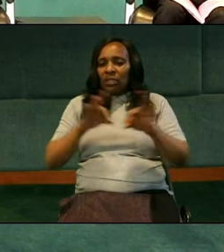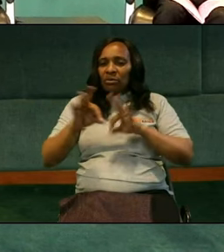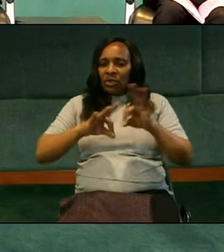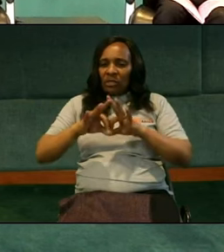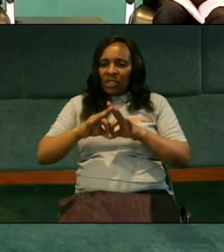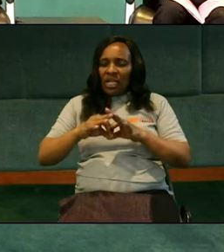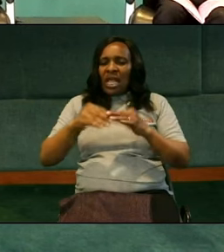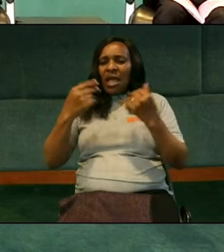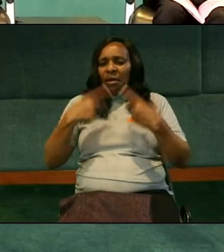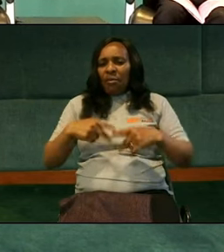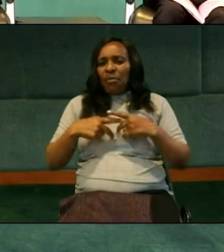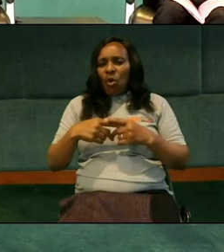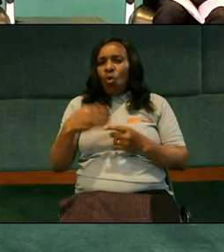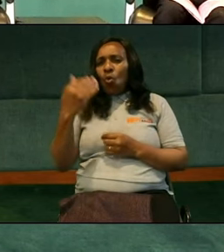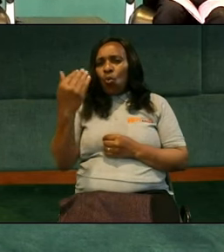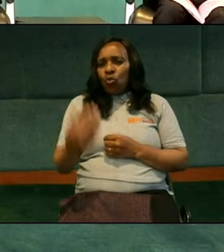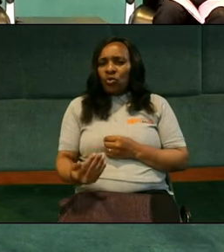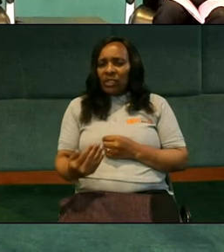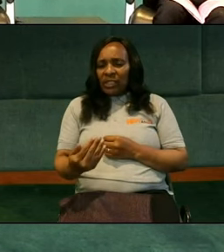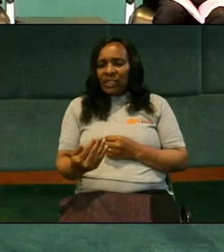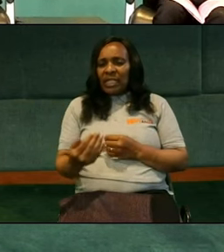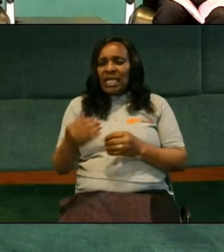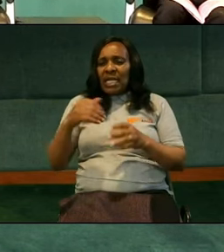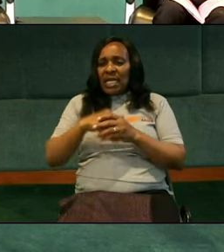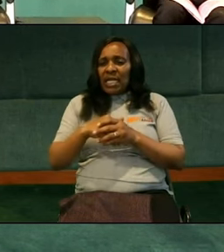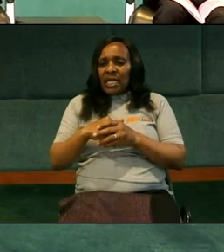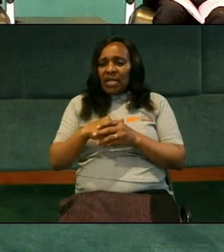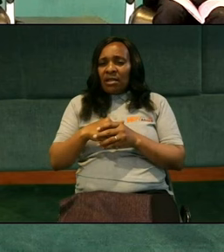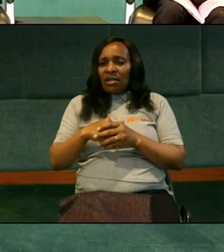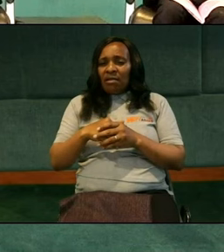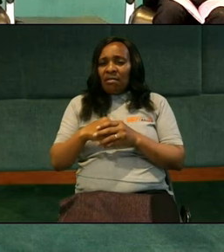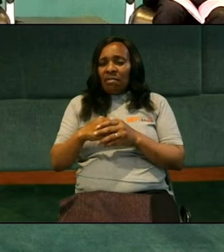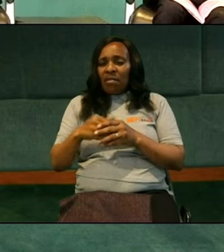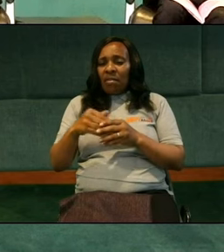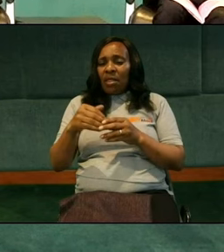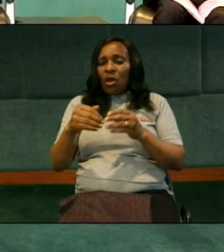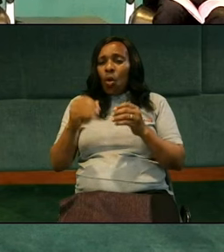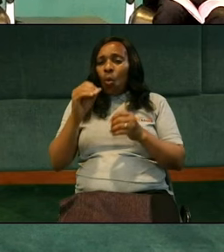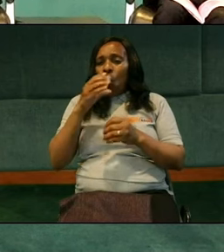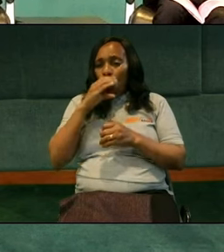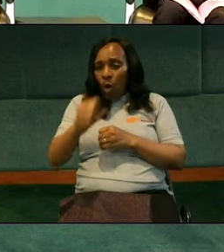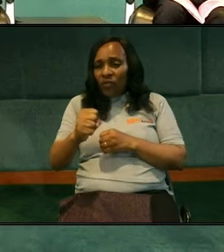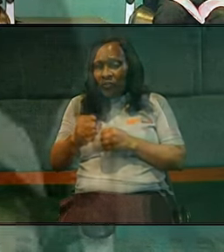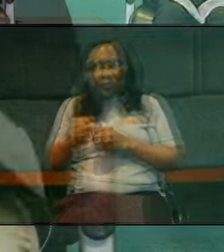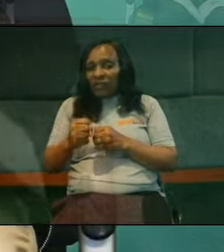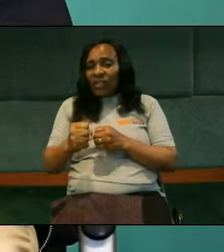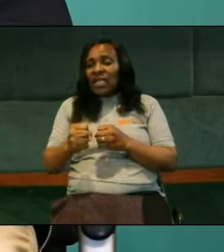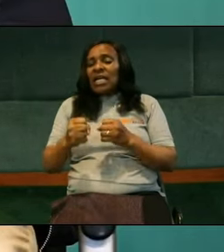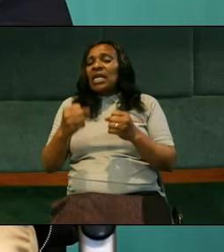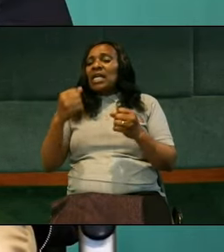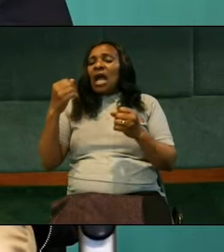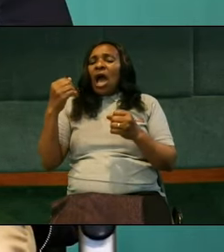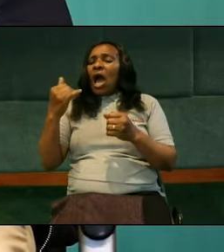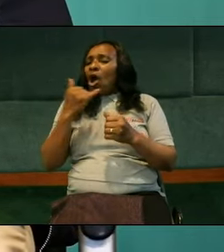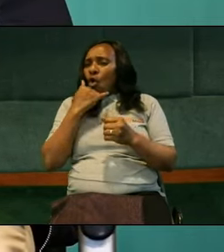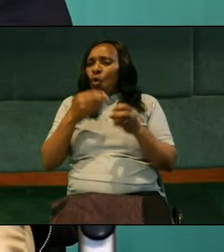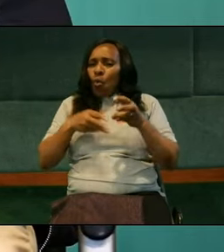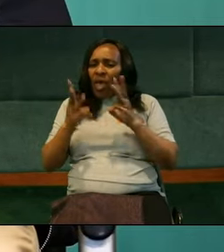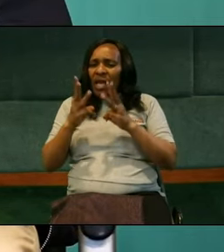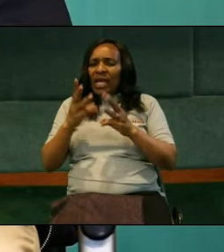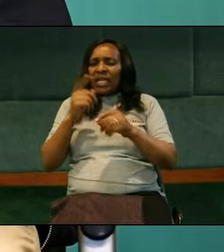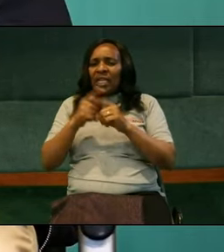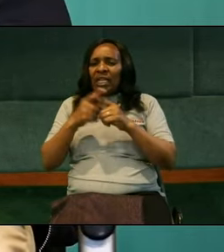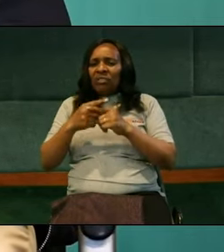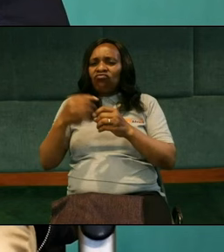Eskimos kill wolves in a very brutal way. They take a knife and they put animal blood on